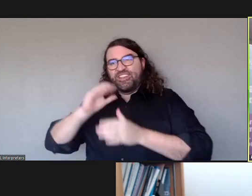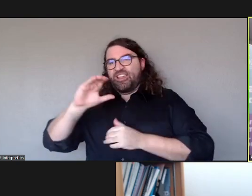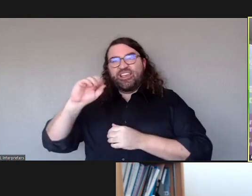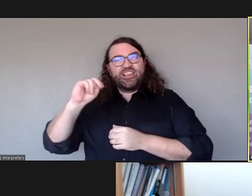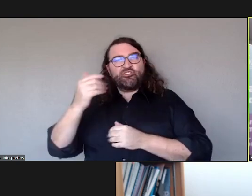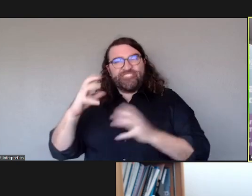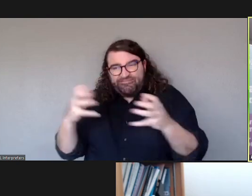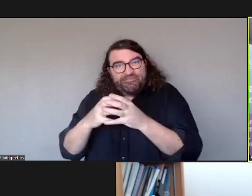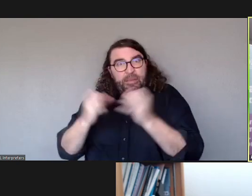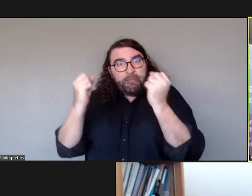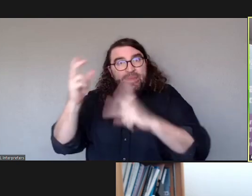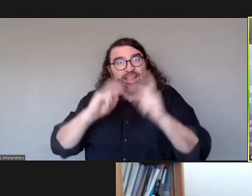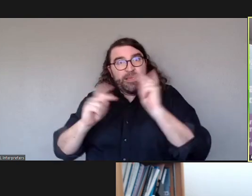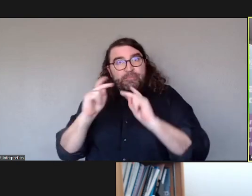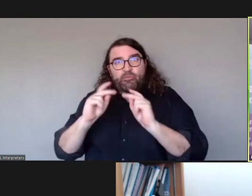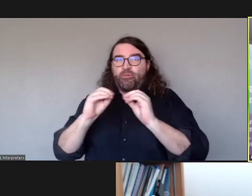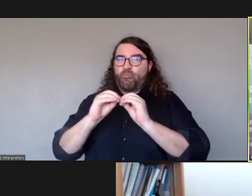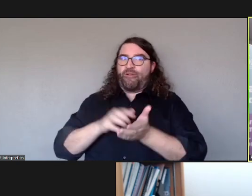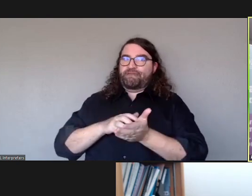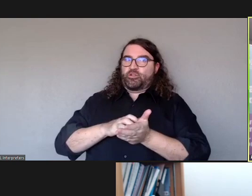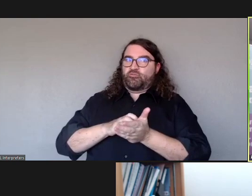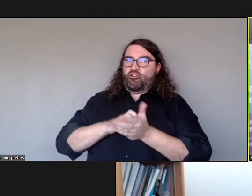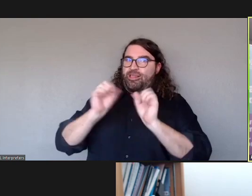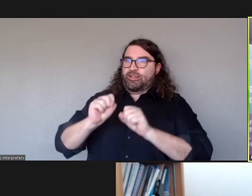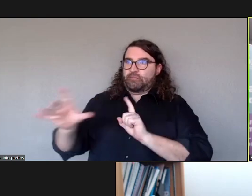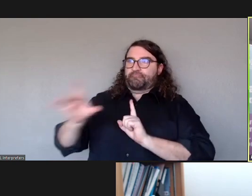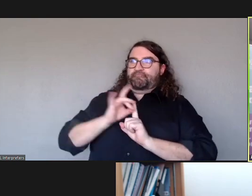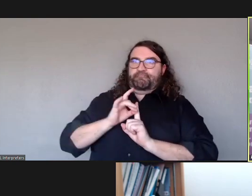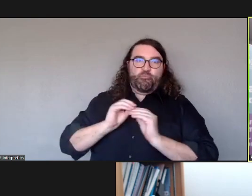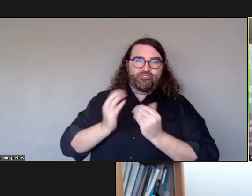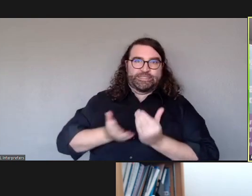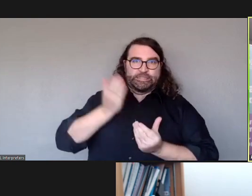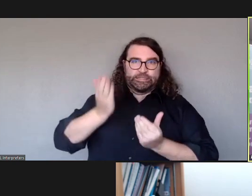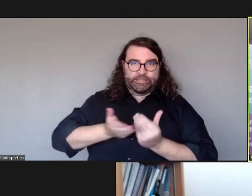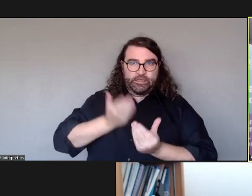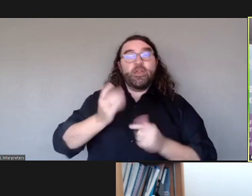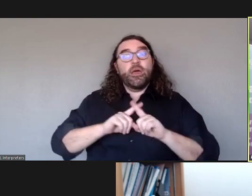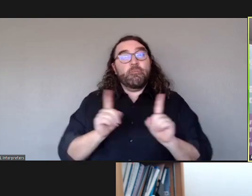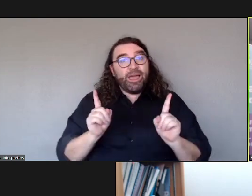folks obviously are more vulnerable. But I think